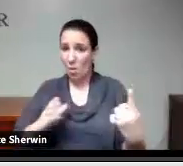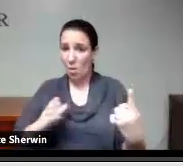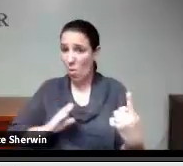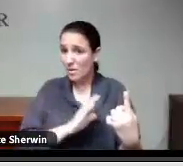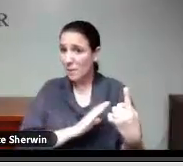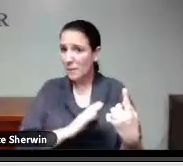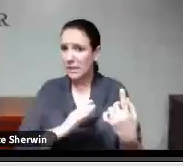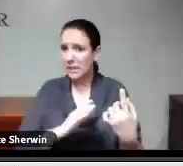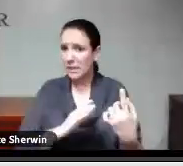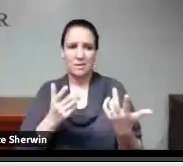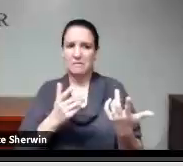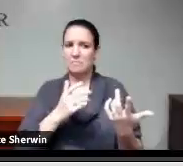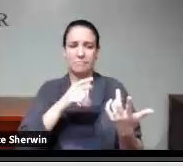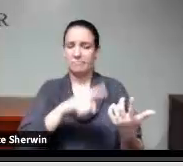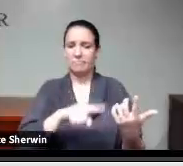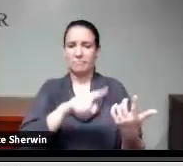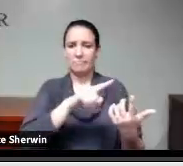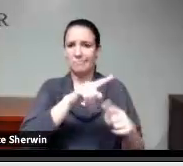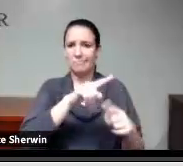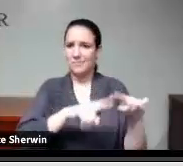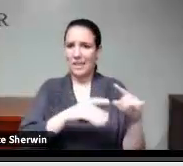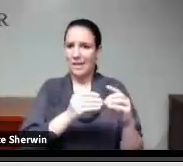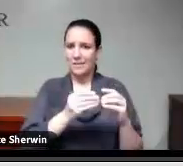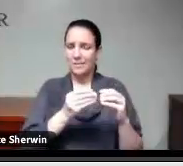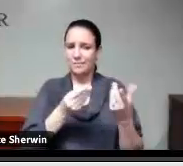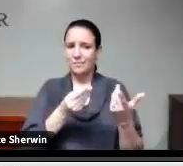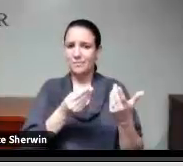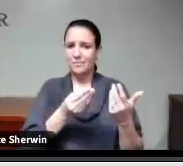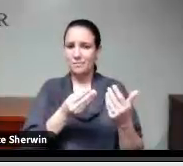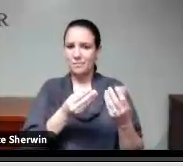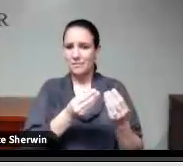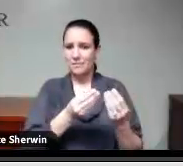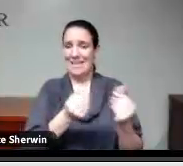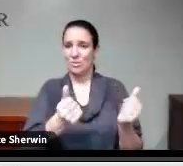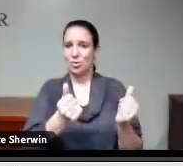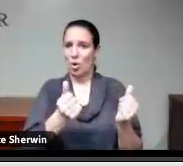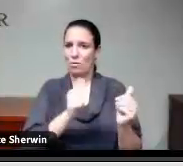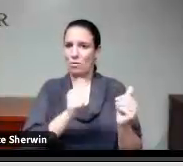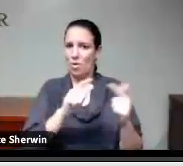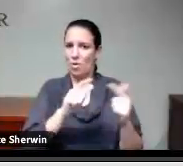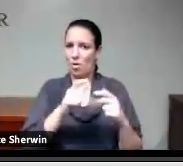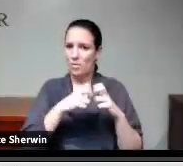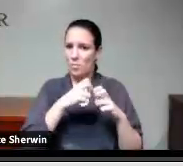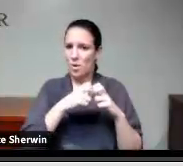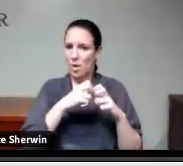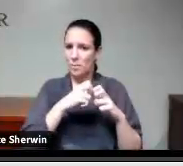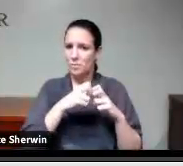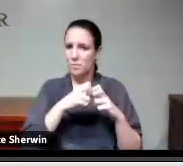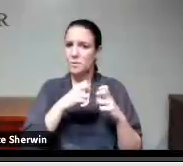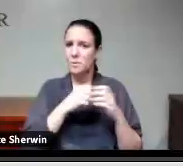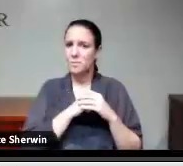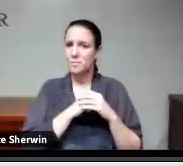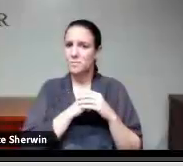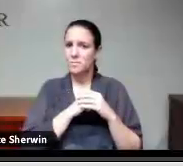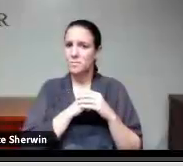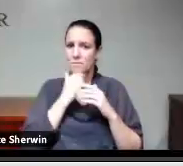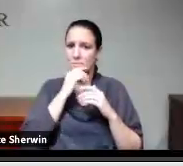initiative aren't able to solve all of the diversity challenges or fulfill all of the